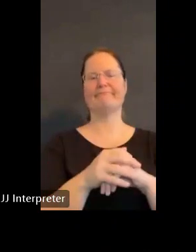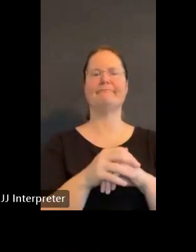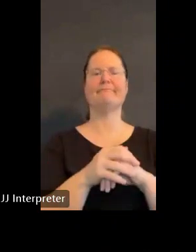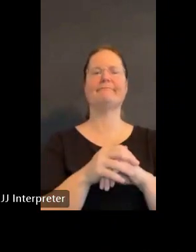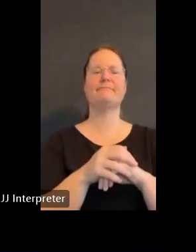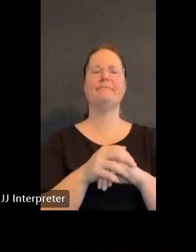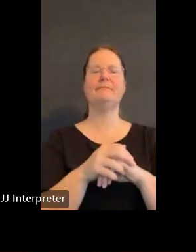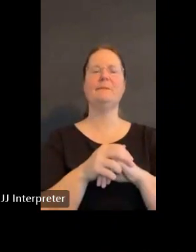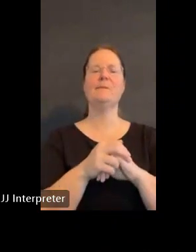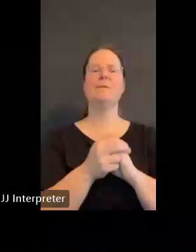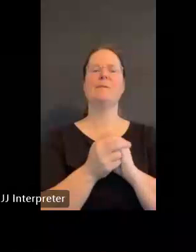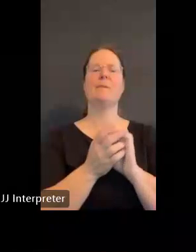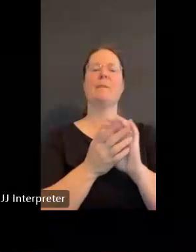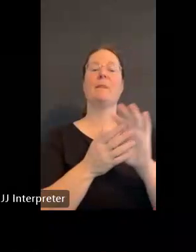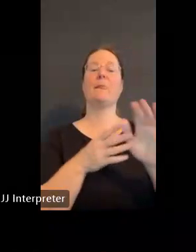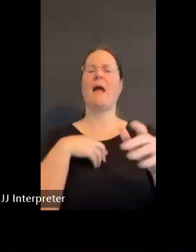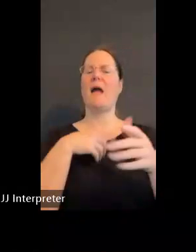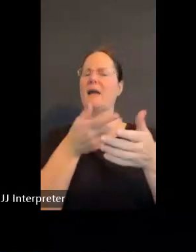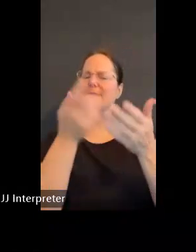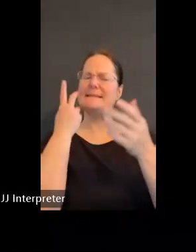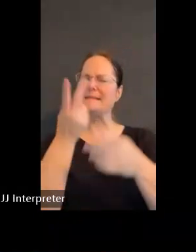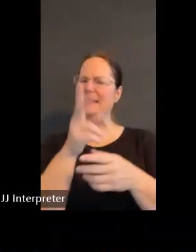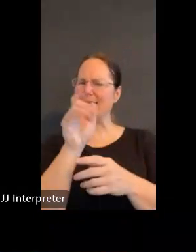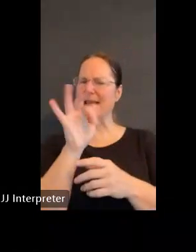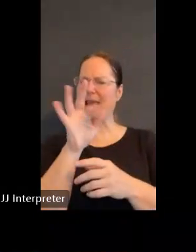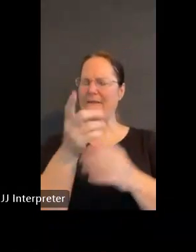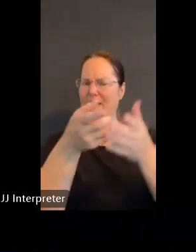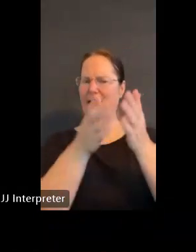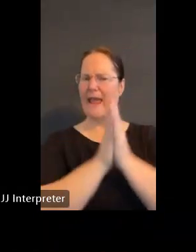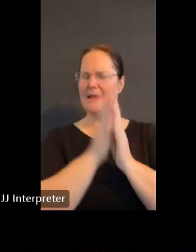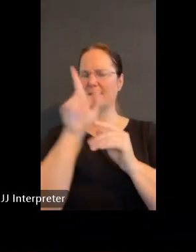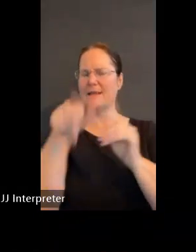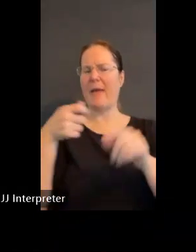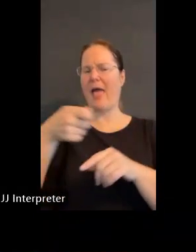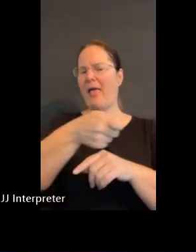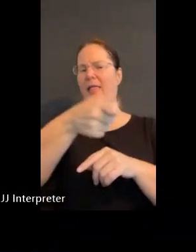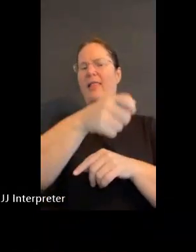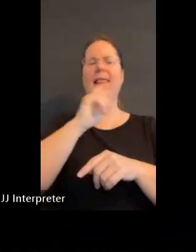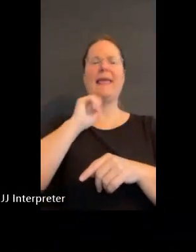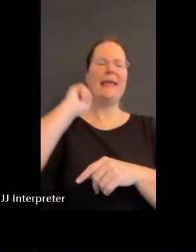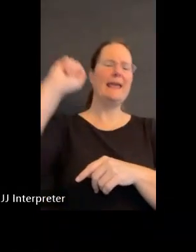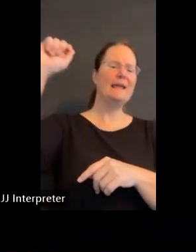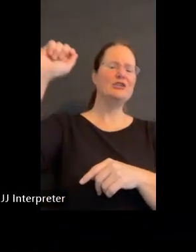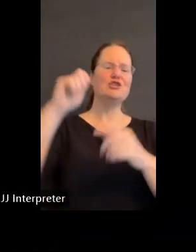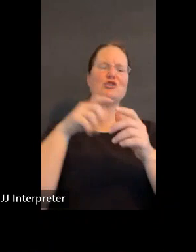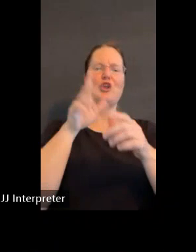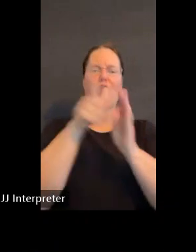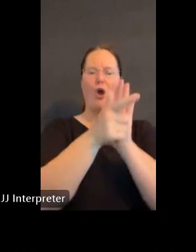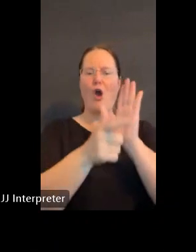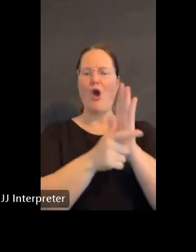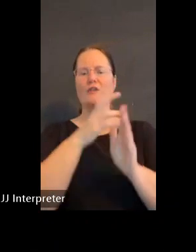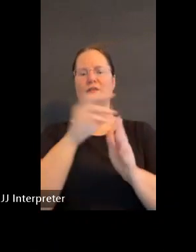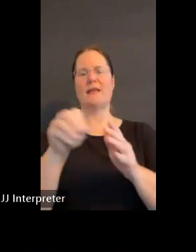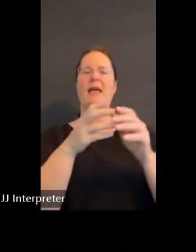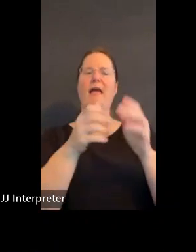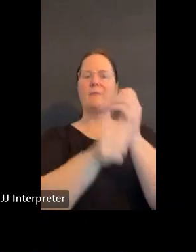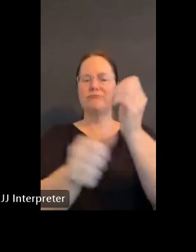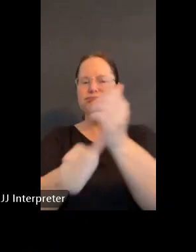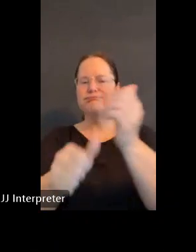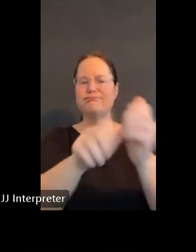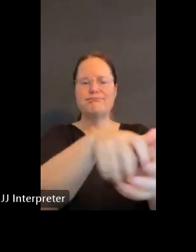a question from David about local leash laws and cleanup apply. Yes, absolutely.